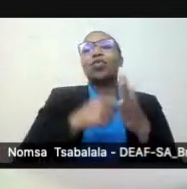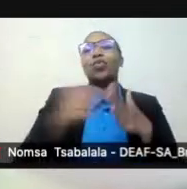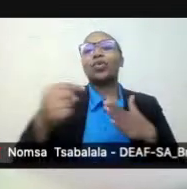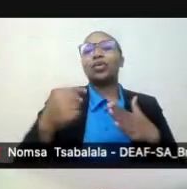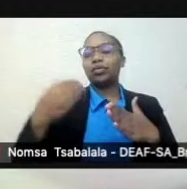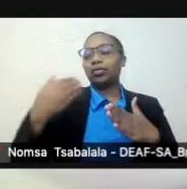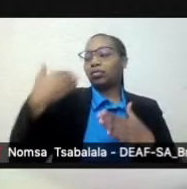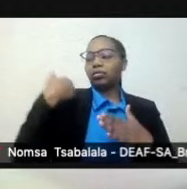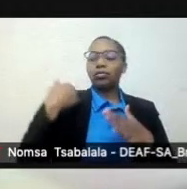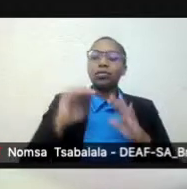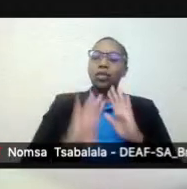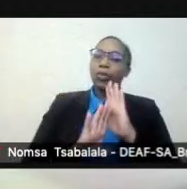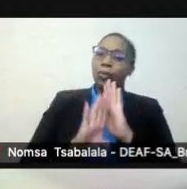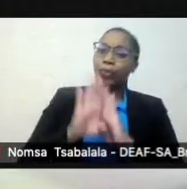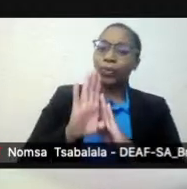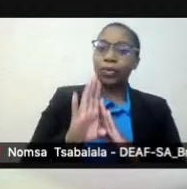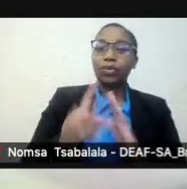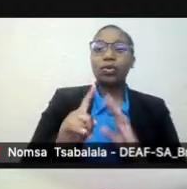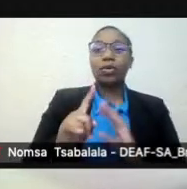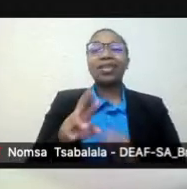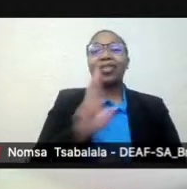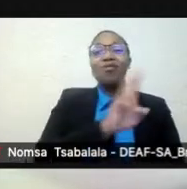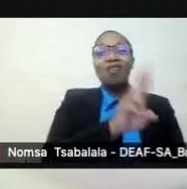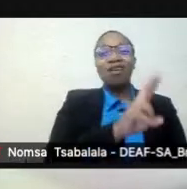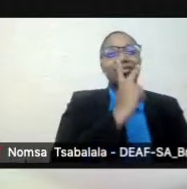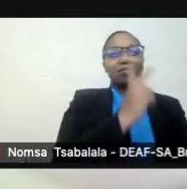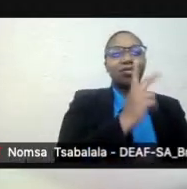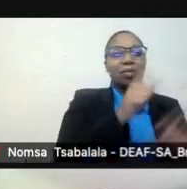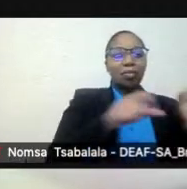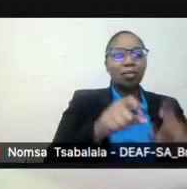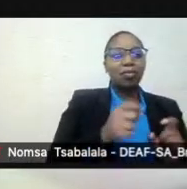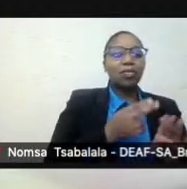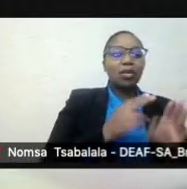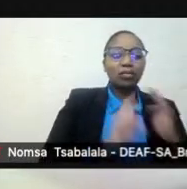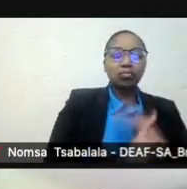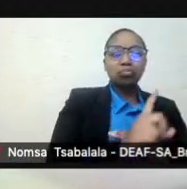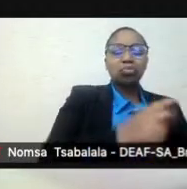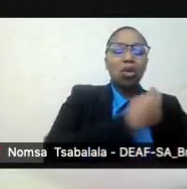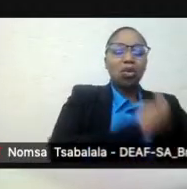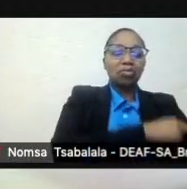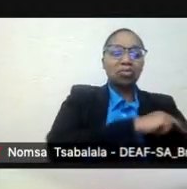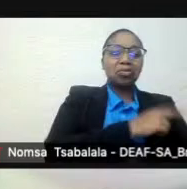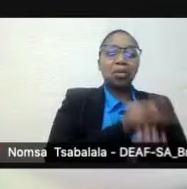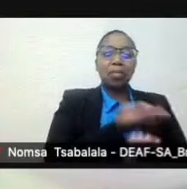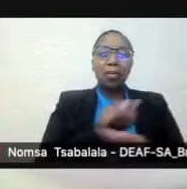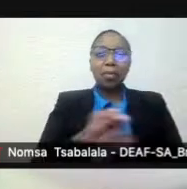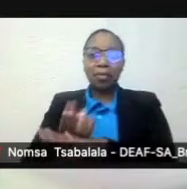see that hospital admissions have been increasing nationally in both the public and private sector.